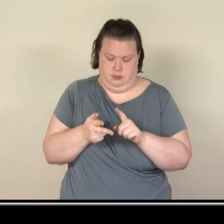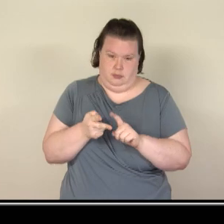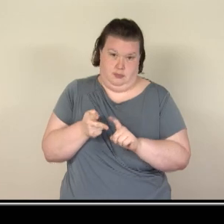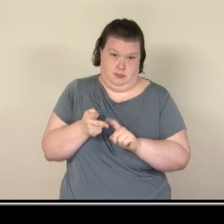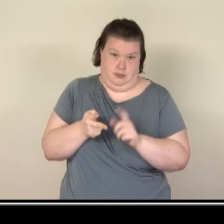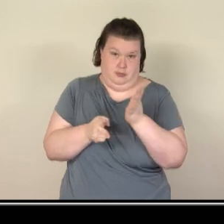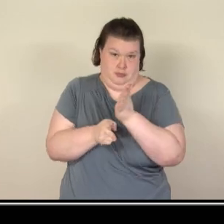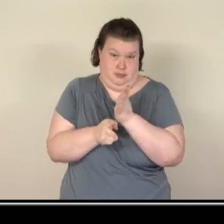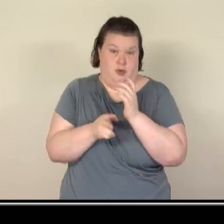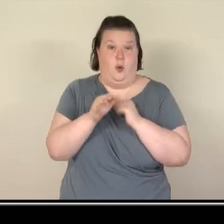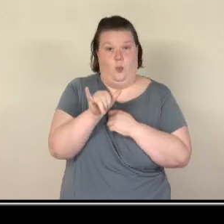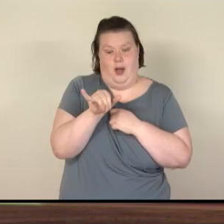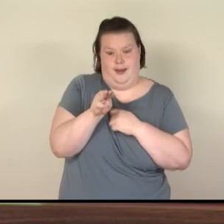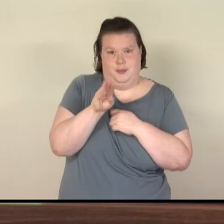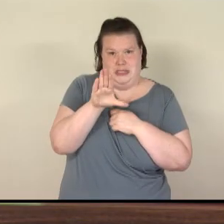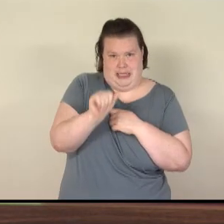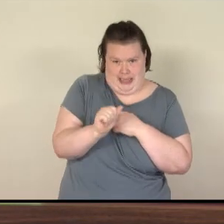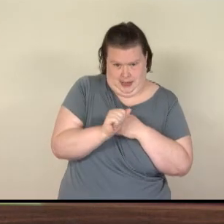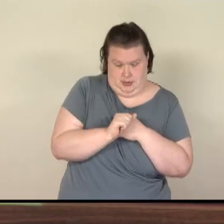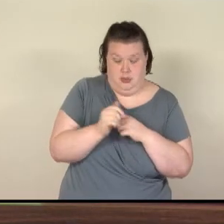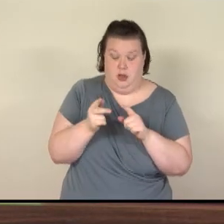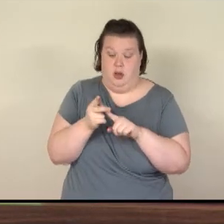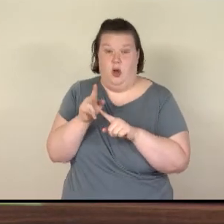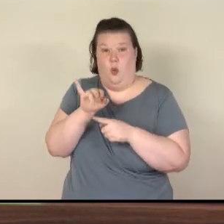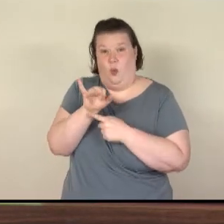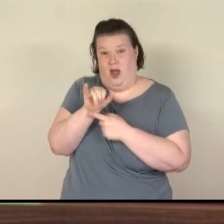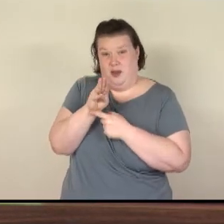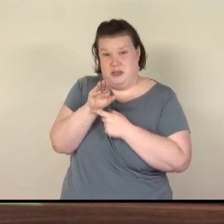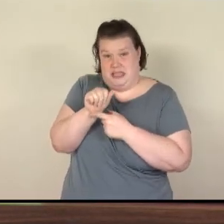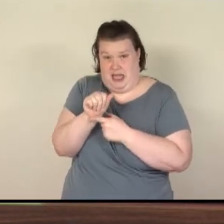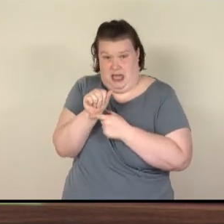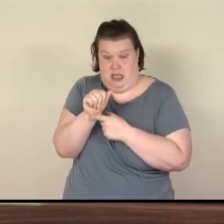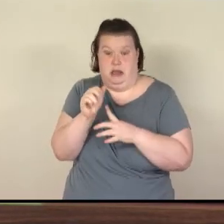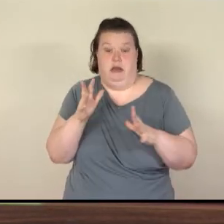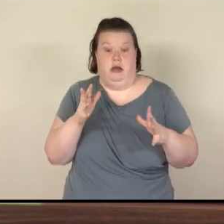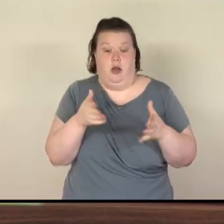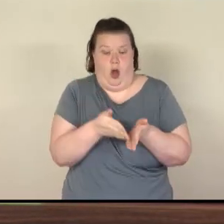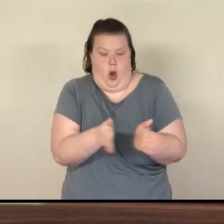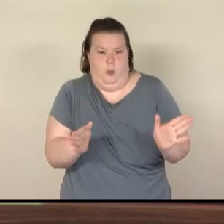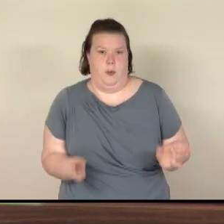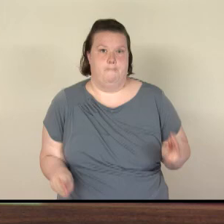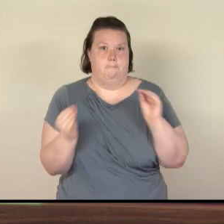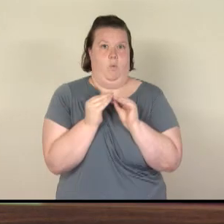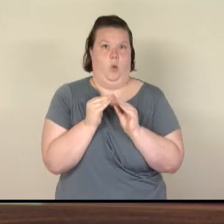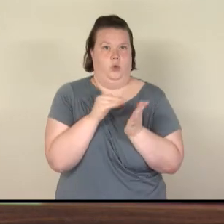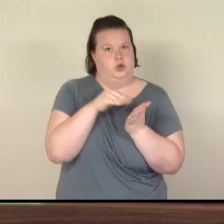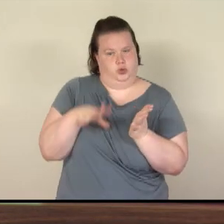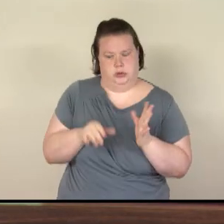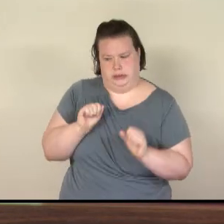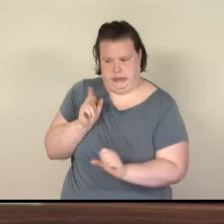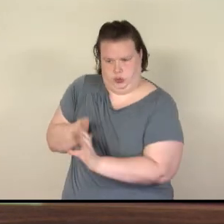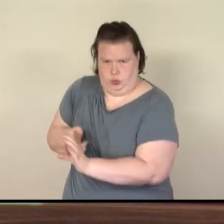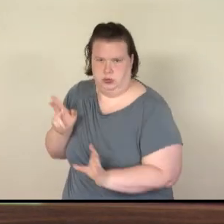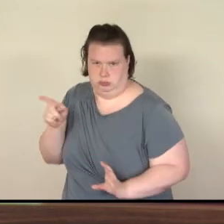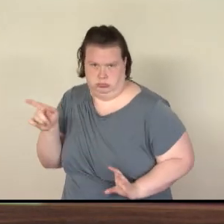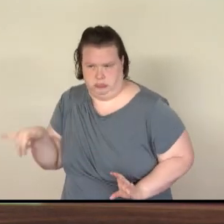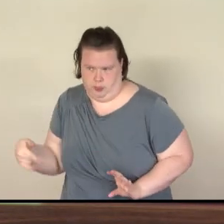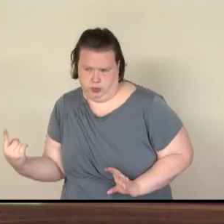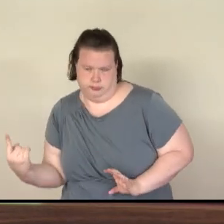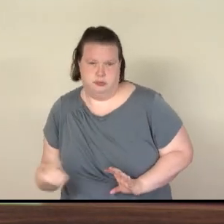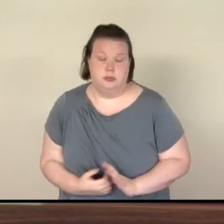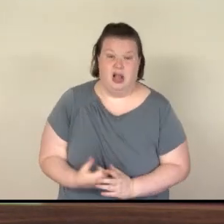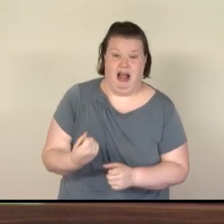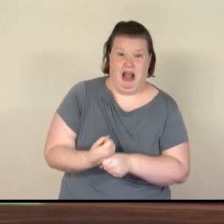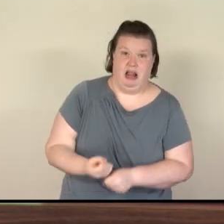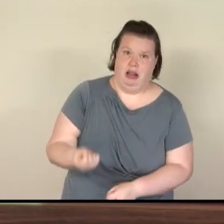the number of students we're serving at YMCA for this summer. We had an incredible response to